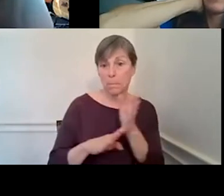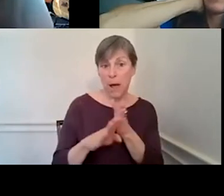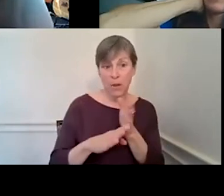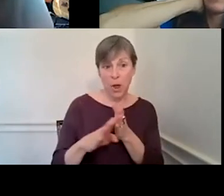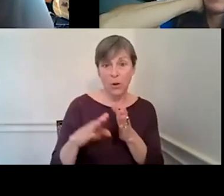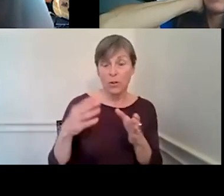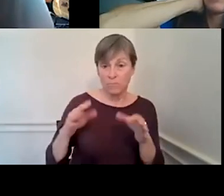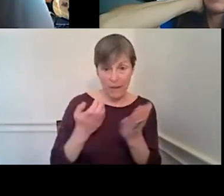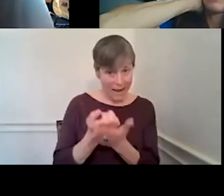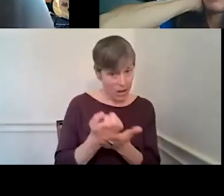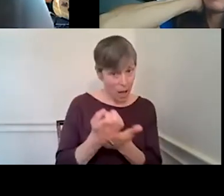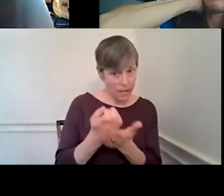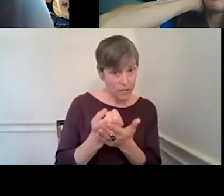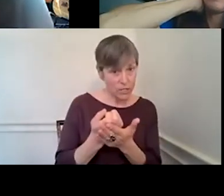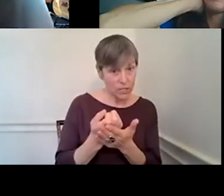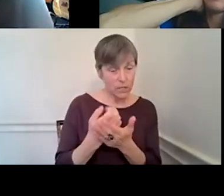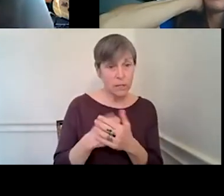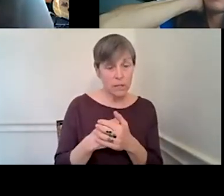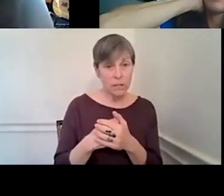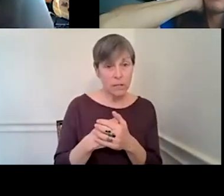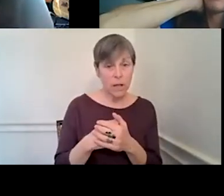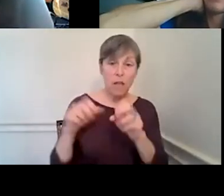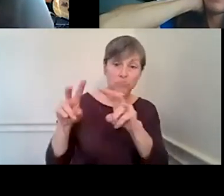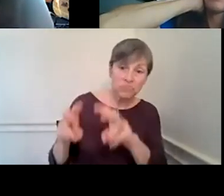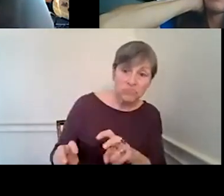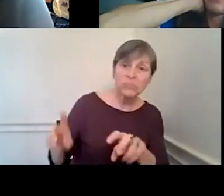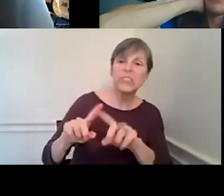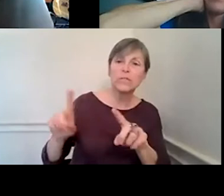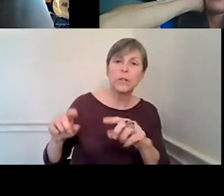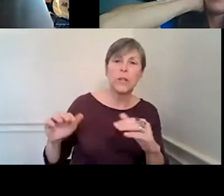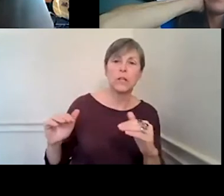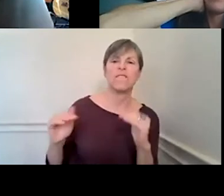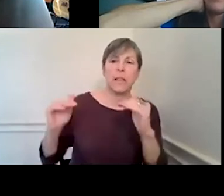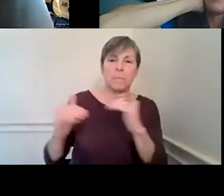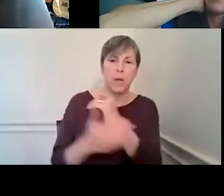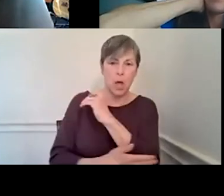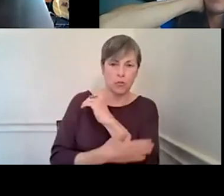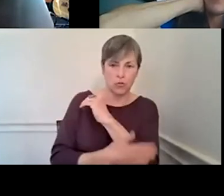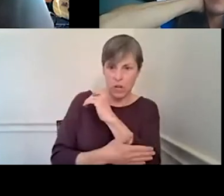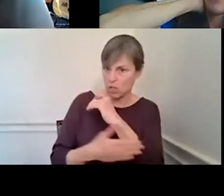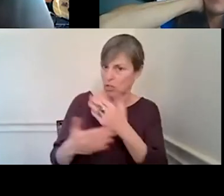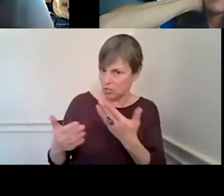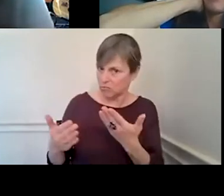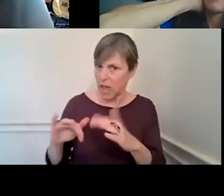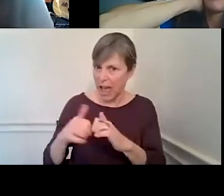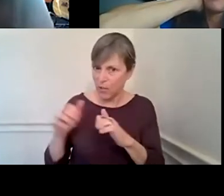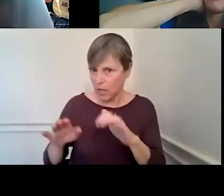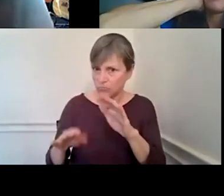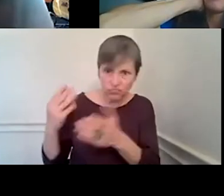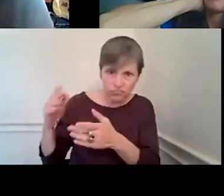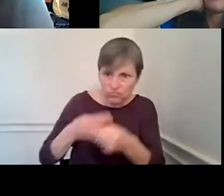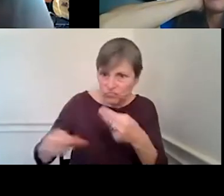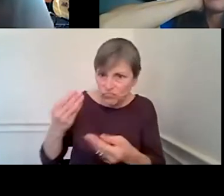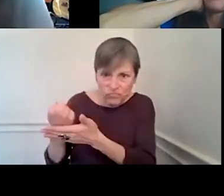in economics. I looked at developing country economics, which is what connects to my home that time.